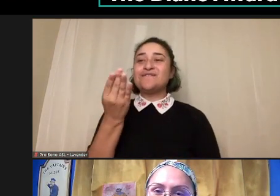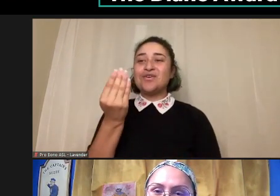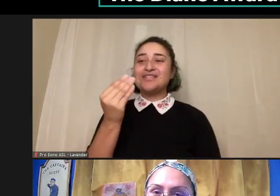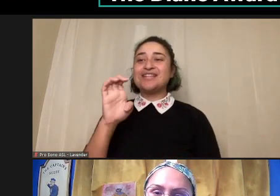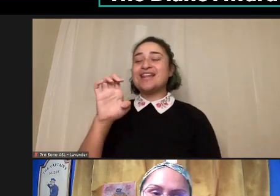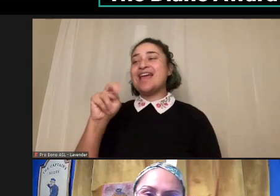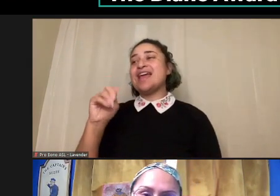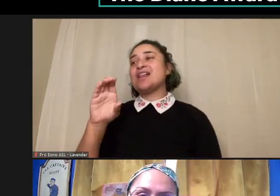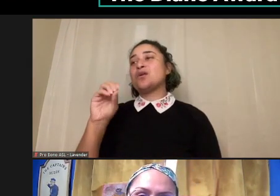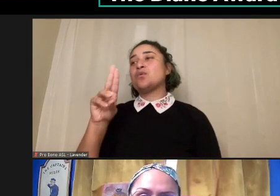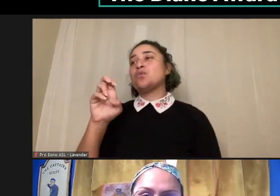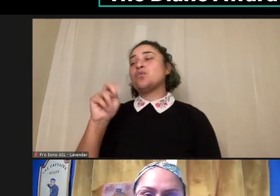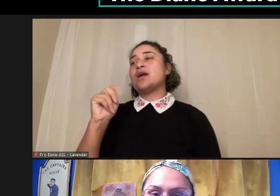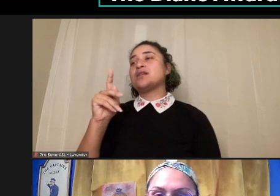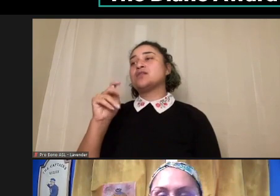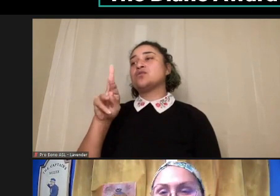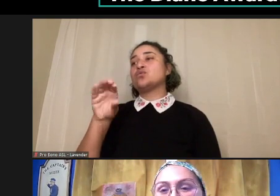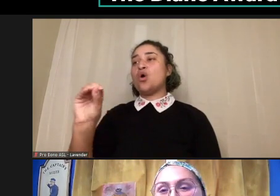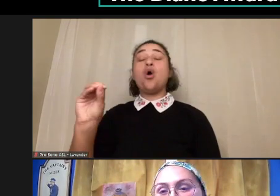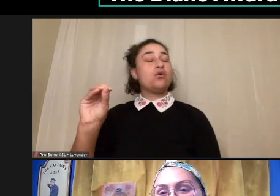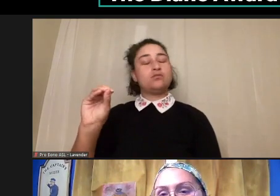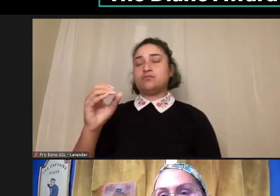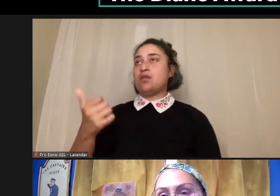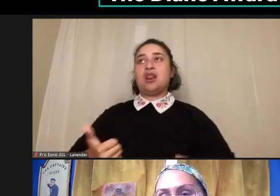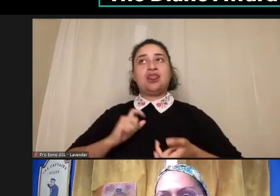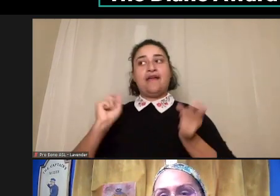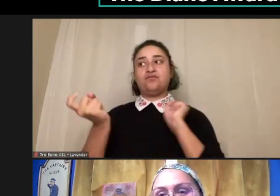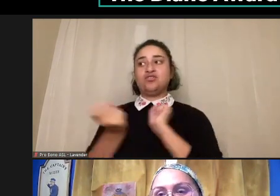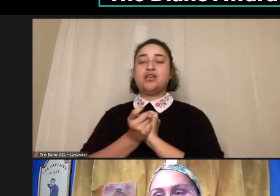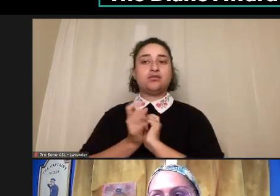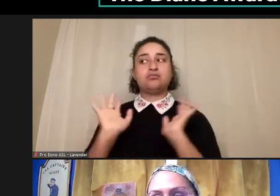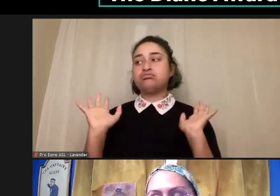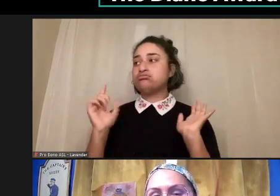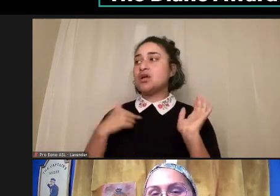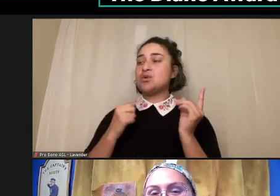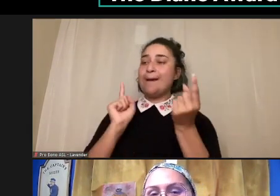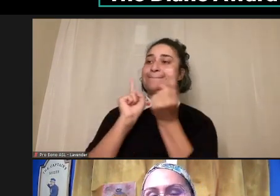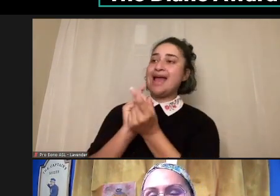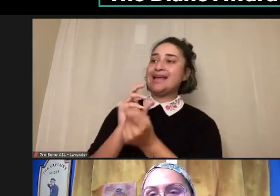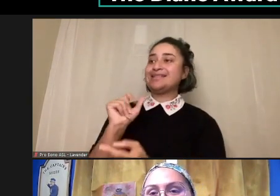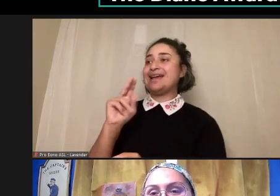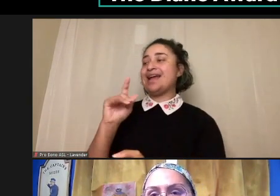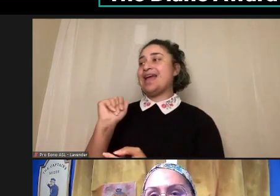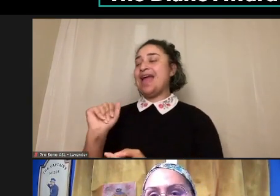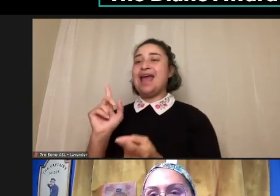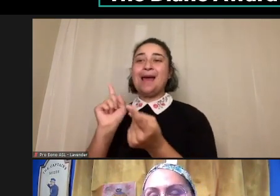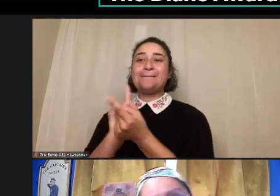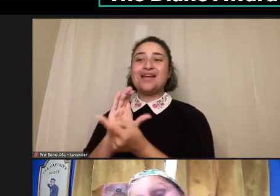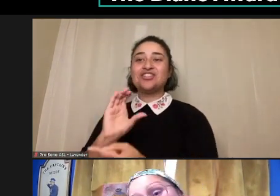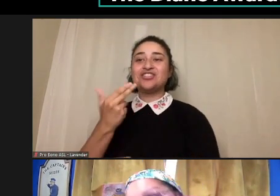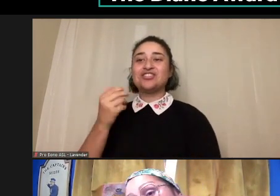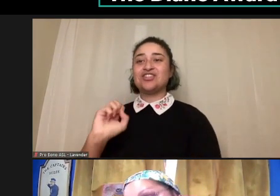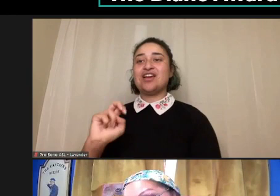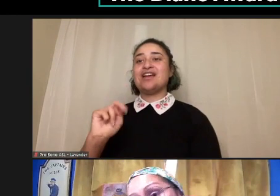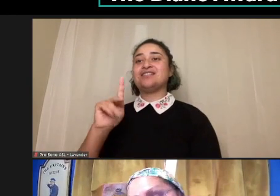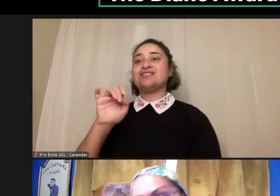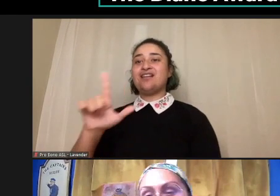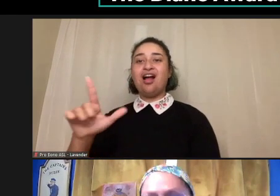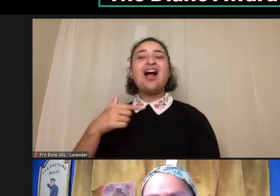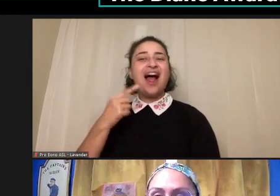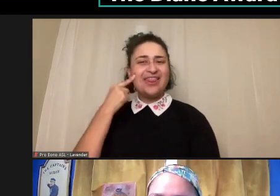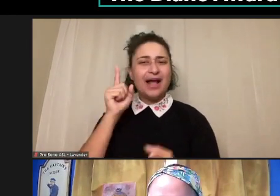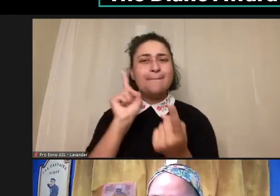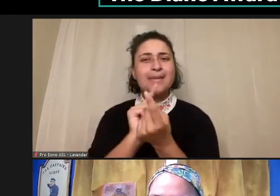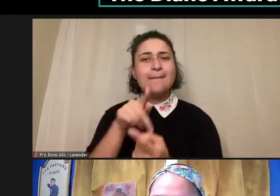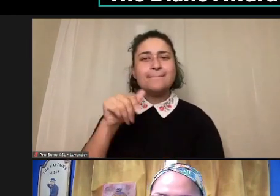was life-changing. That's where I met Diane. That's where I met Chantal. Probably where I met Patricia.